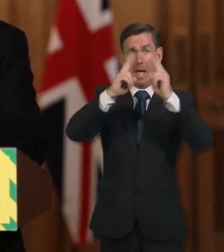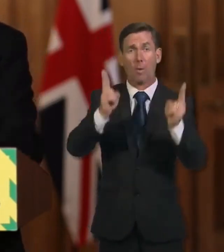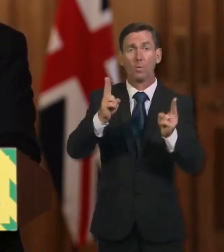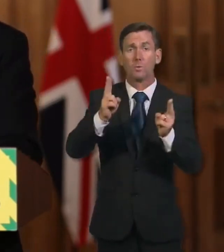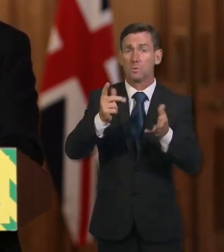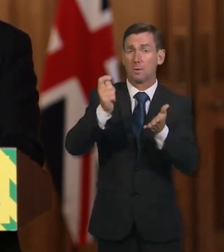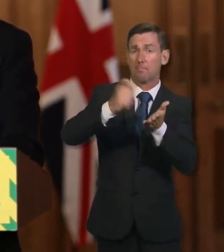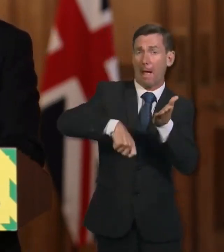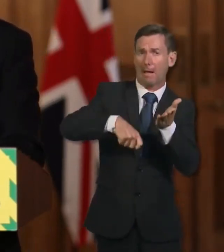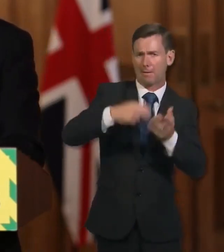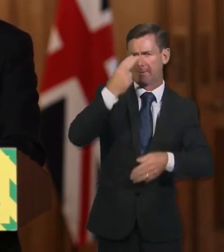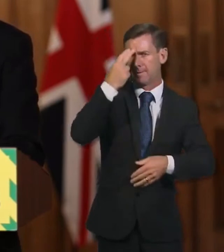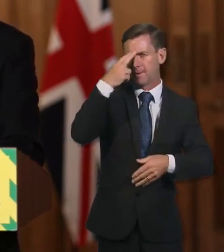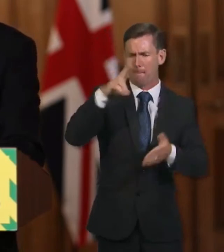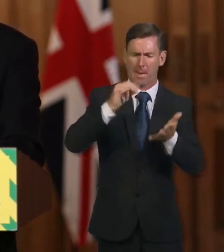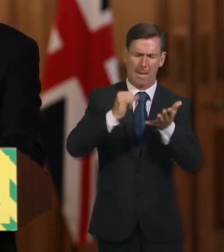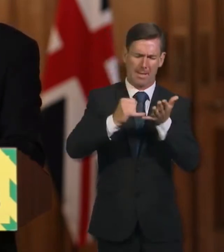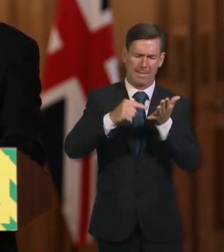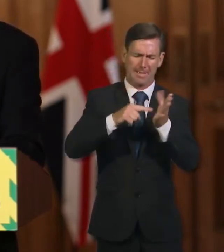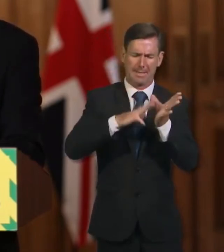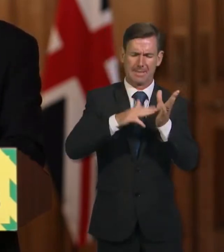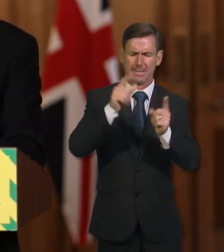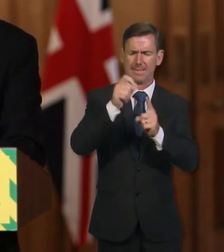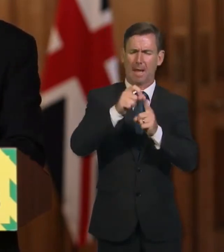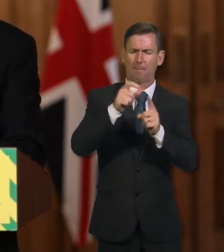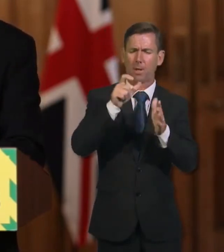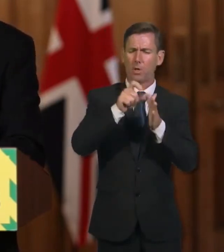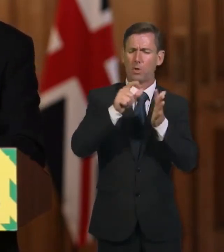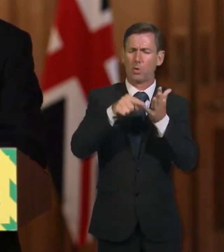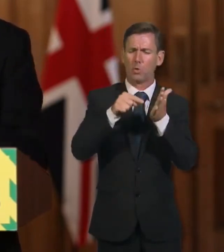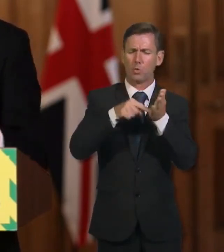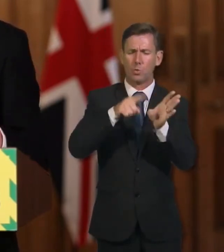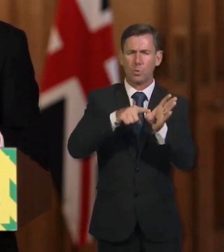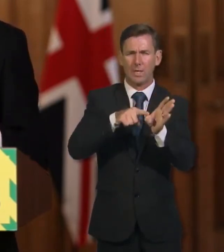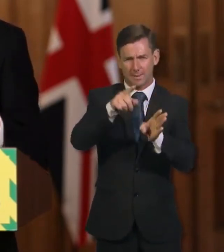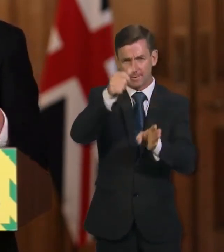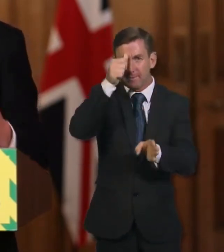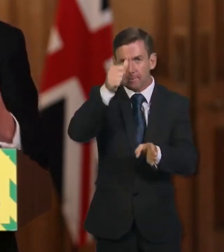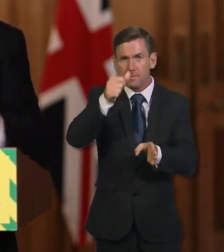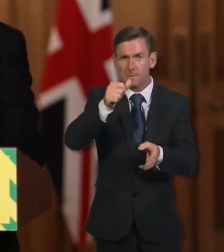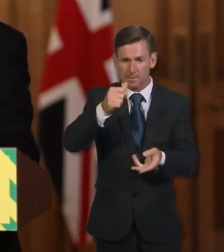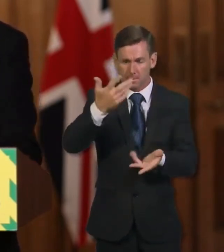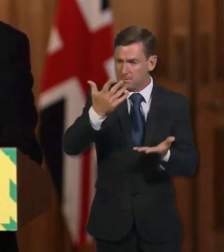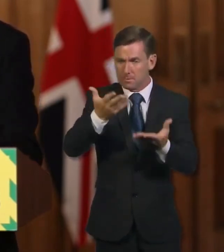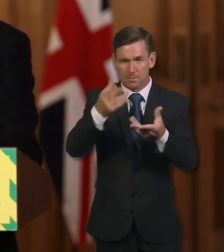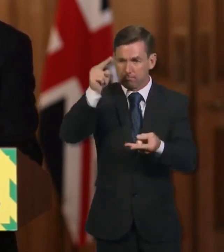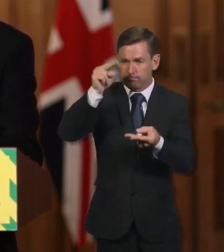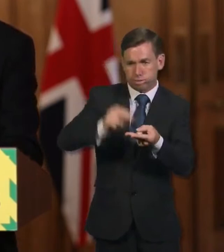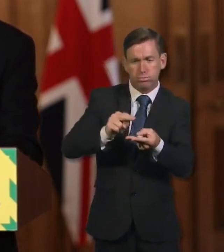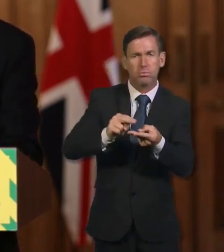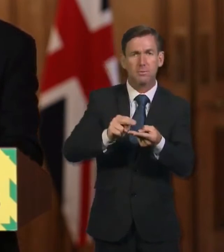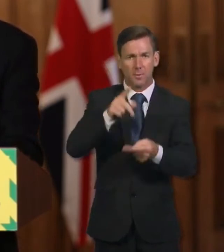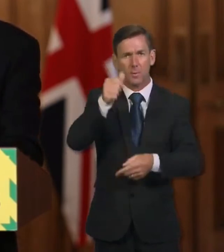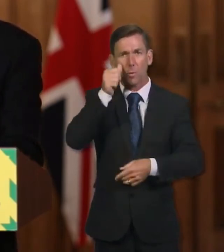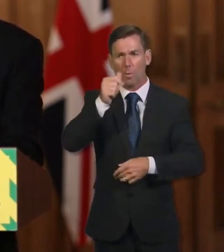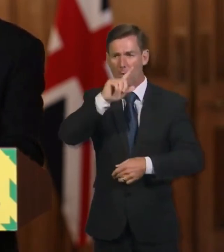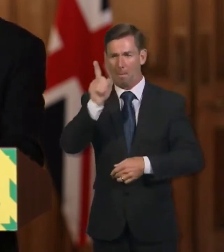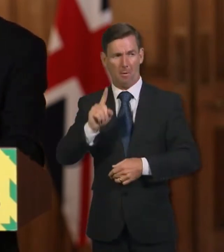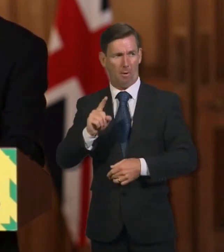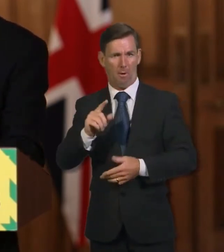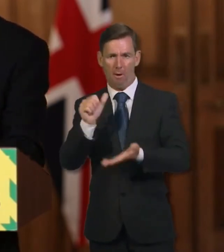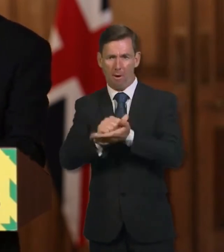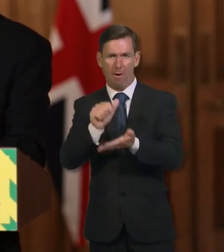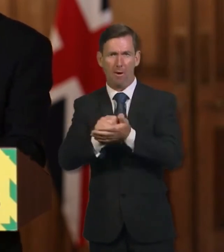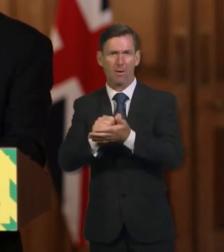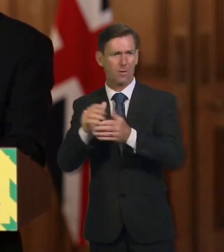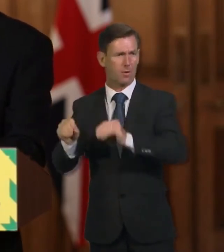you move home, and we hope lots more people will move home because of this stamp duty cut, you'll have more people going to the shops to refurbish their homes, whether that